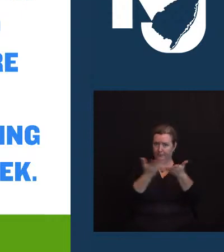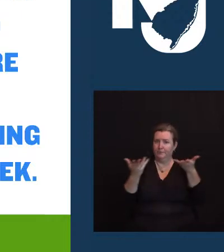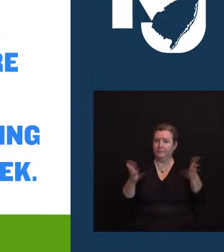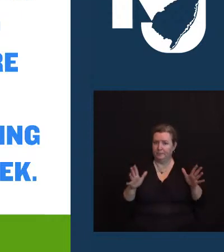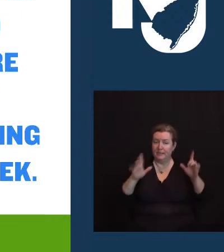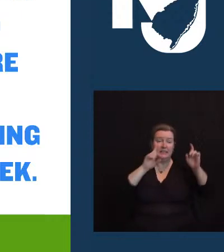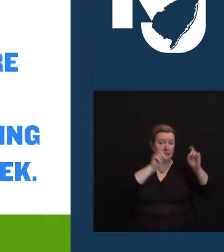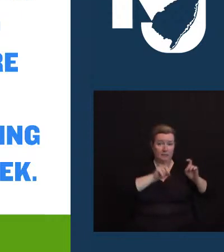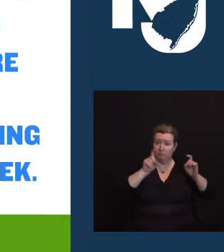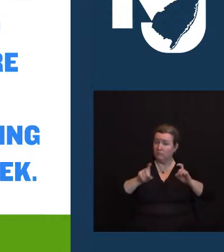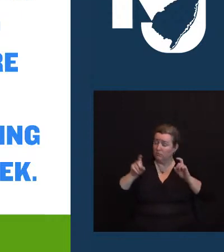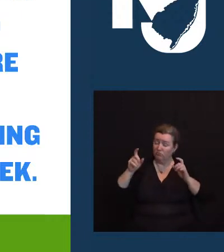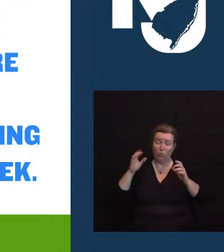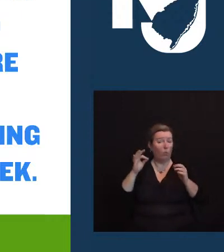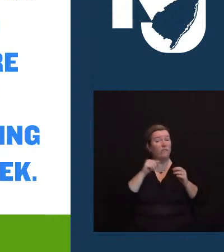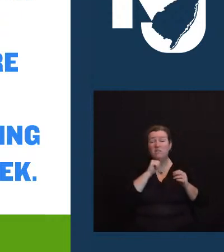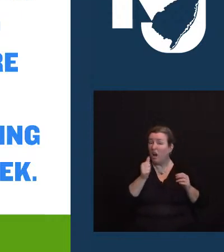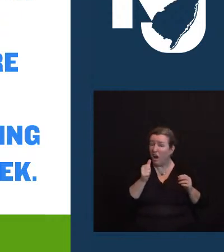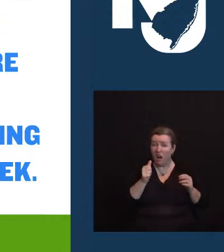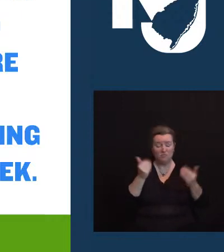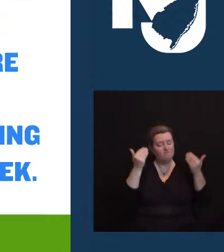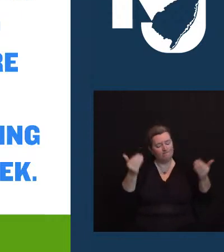1 or 2 times per week.